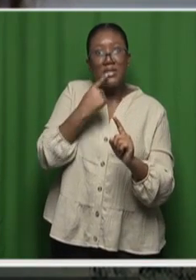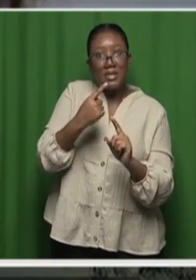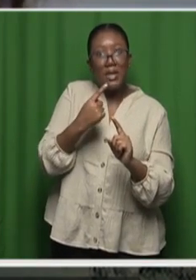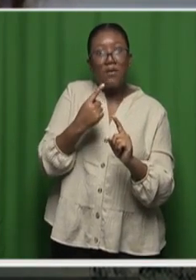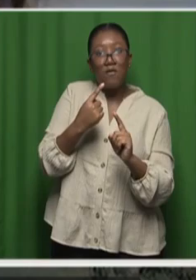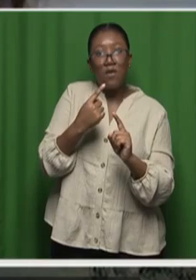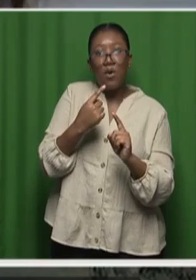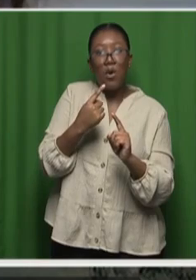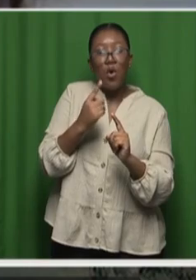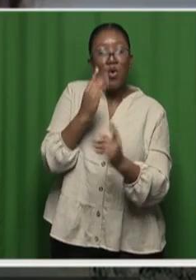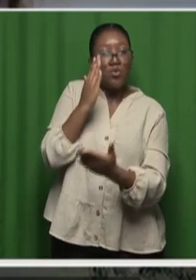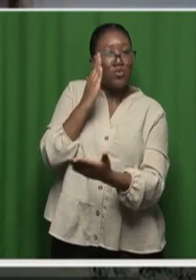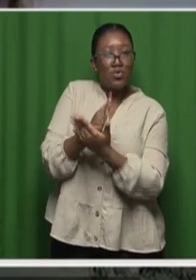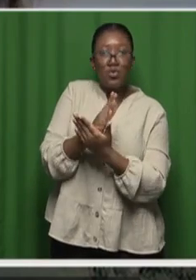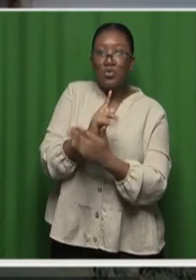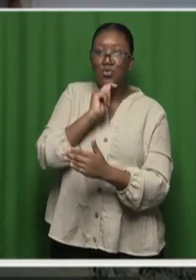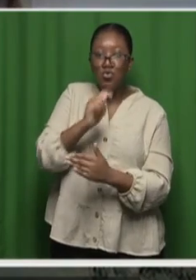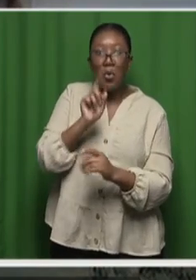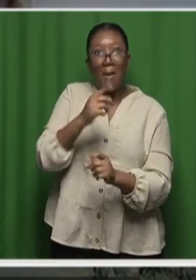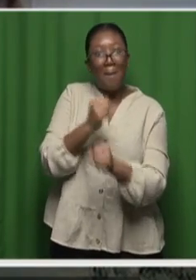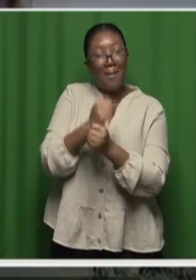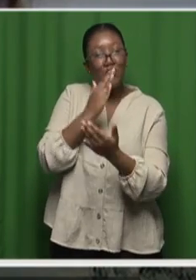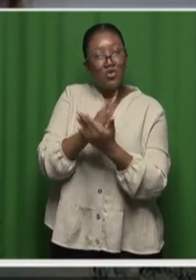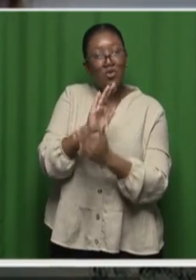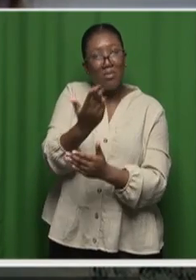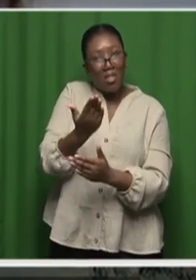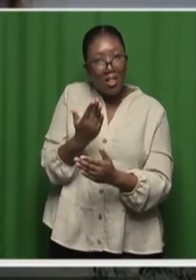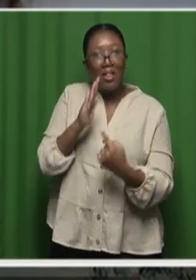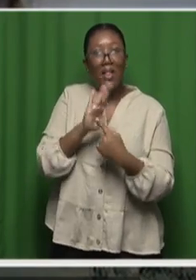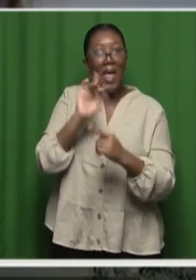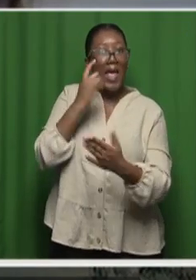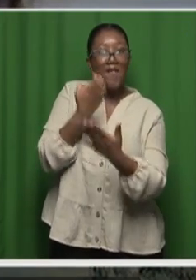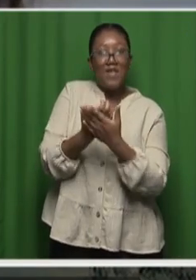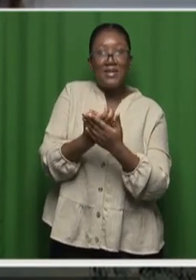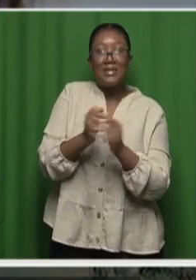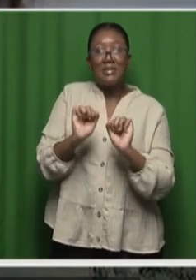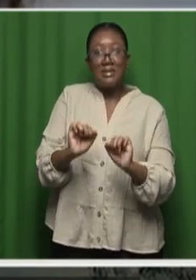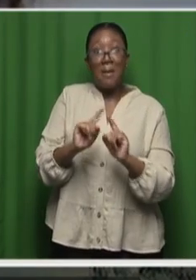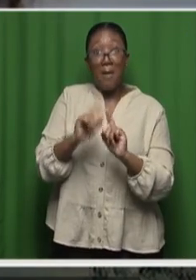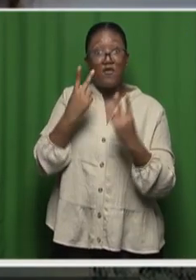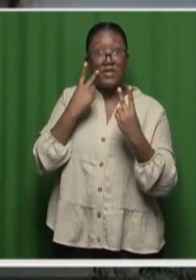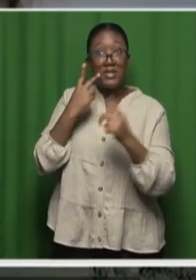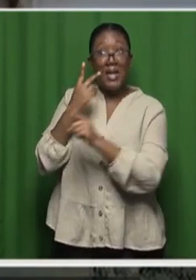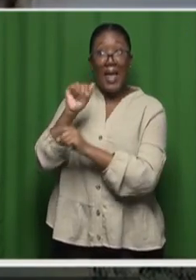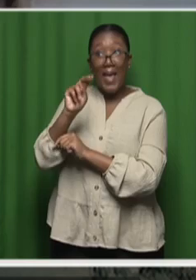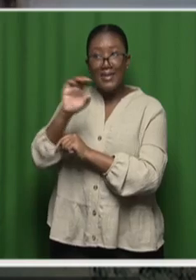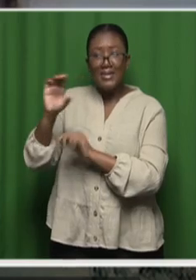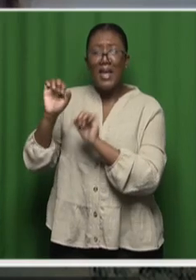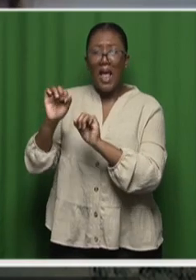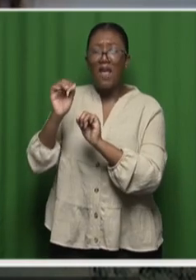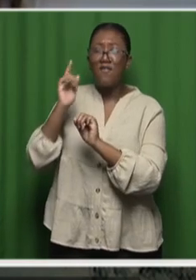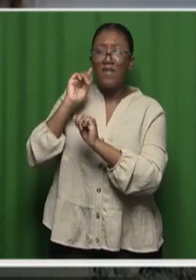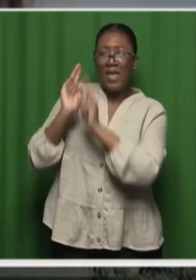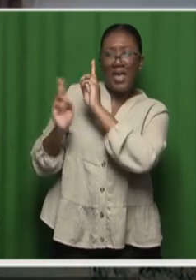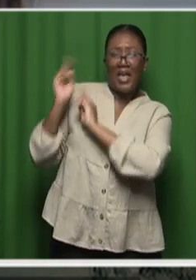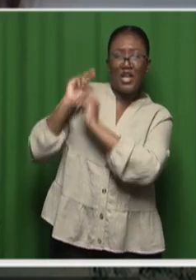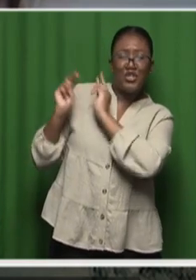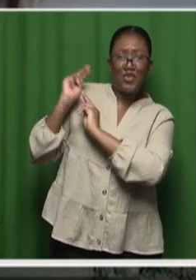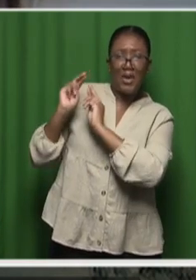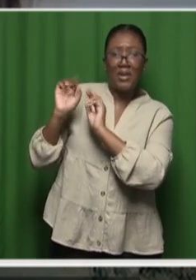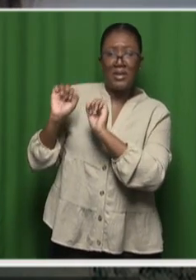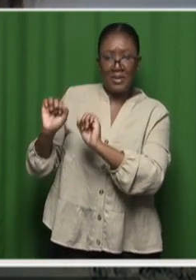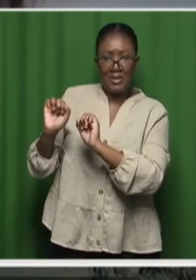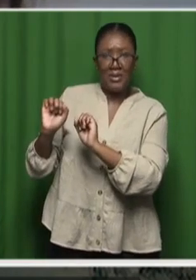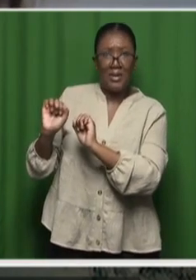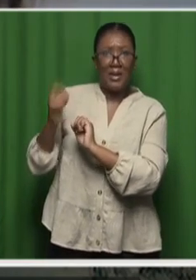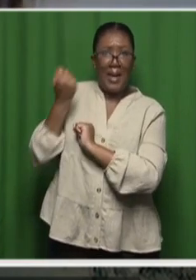no shred of doubt. So on the other hand, there is history associated with the ANC's claims. We know that. You outlined that briefly for